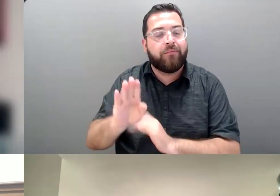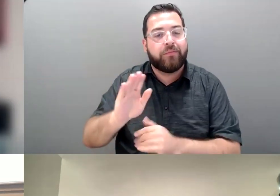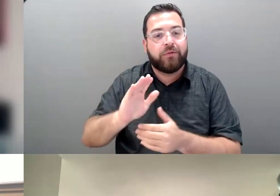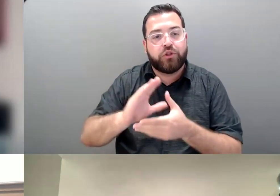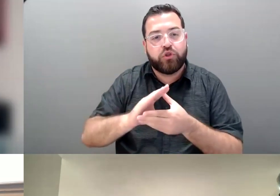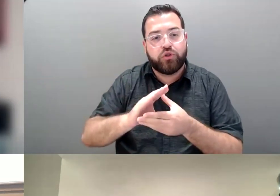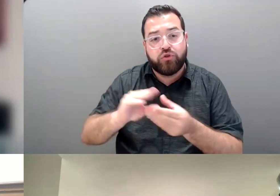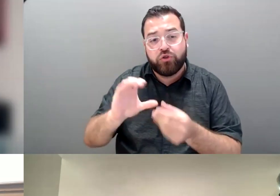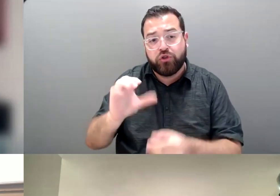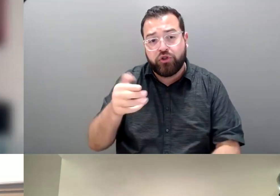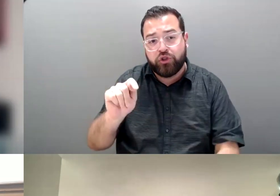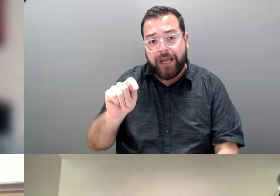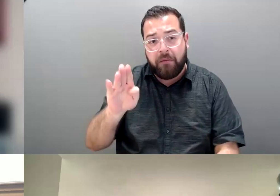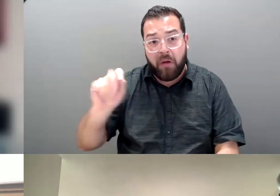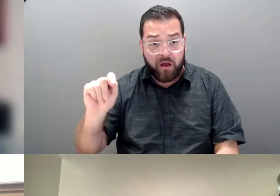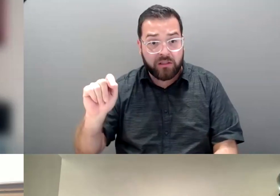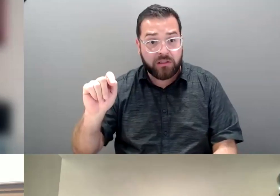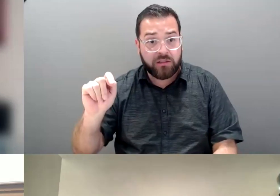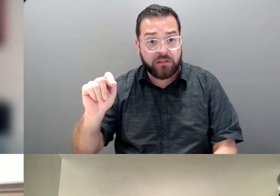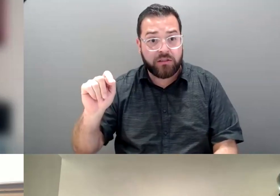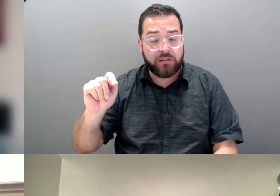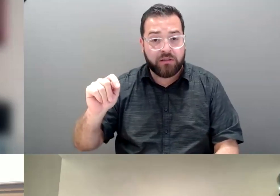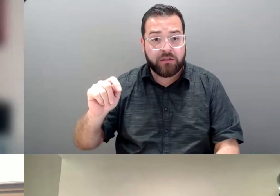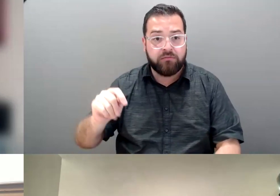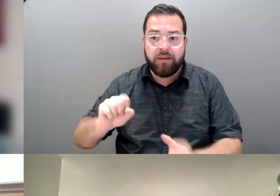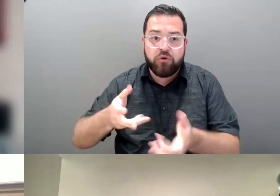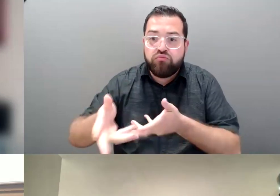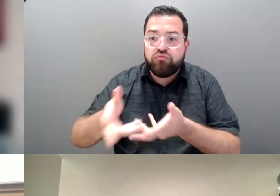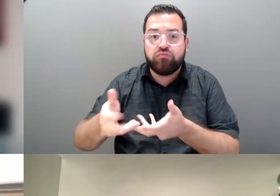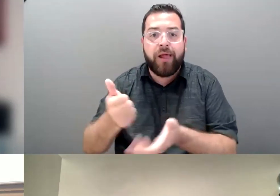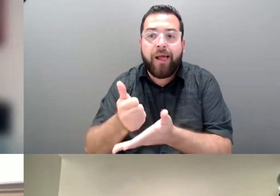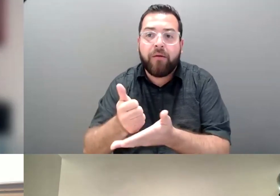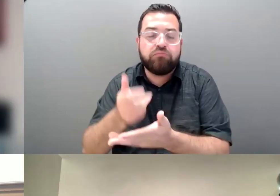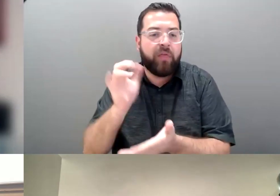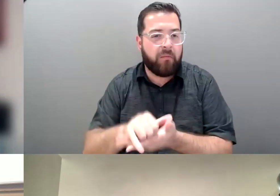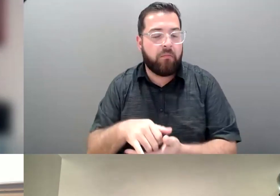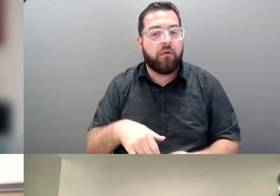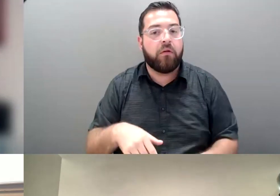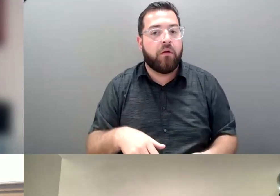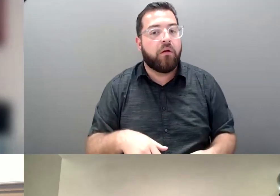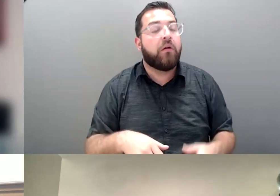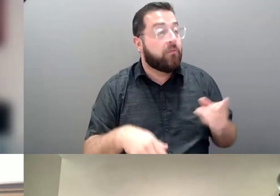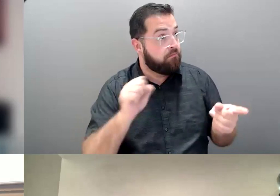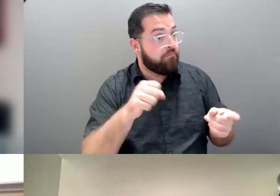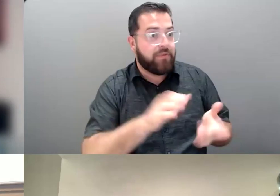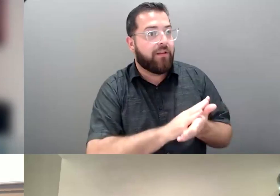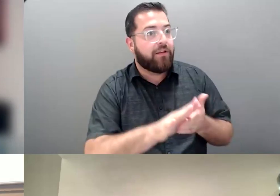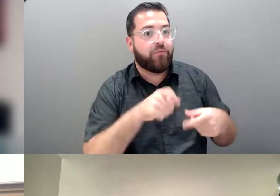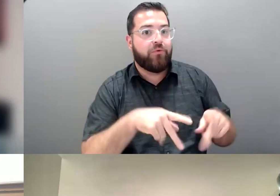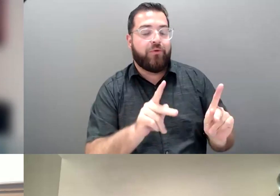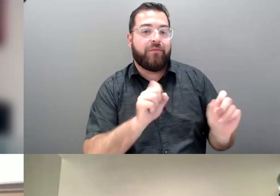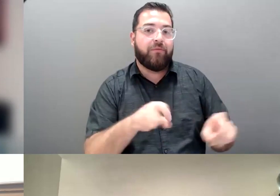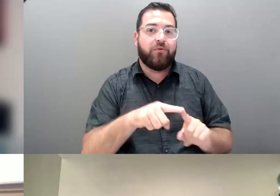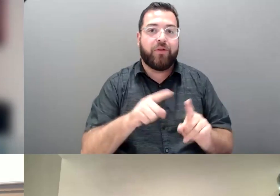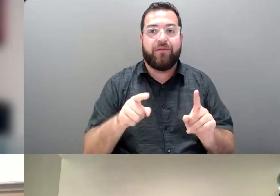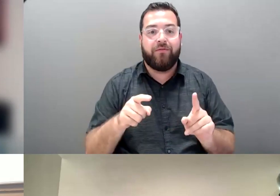where that is. That yeah, was yeah. just due. So That's great. yeah. Um, yeah, so that's a really nice opportunity to work kind